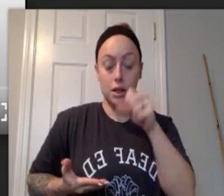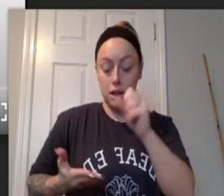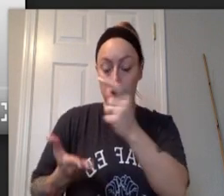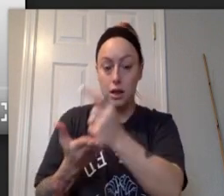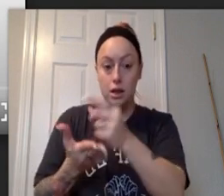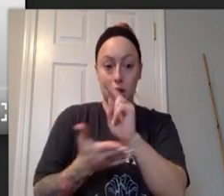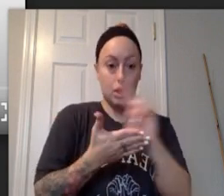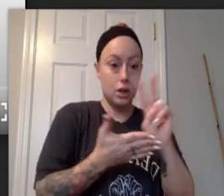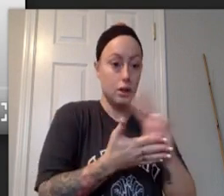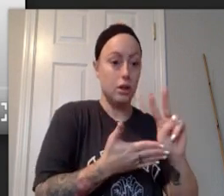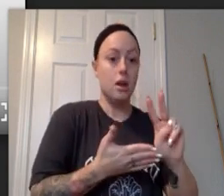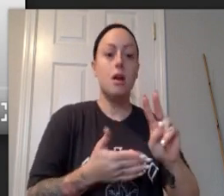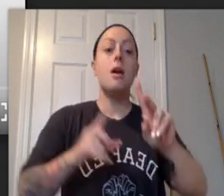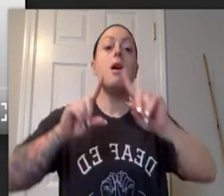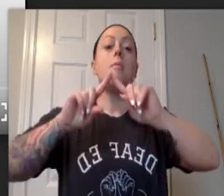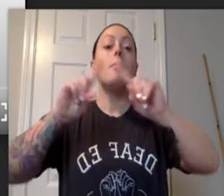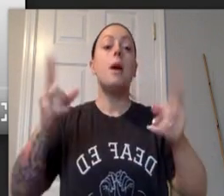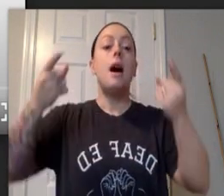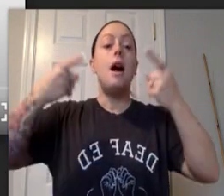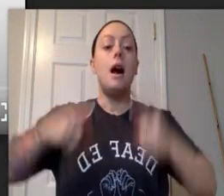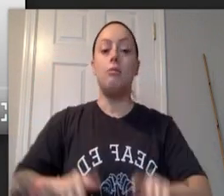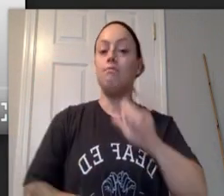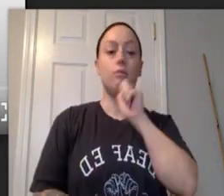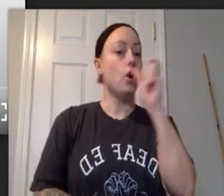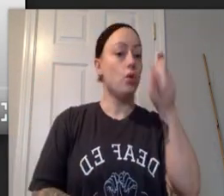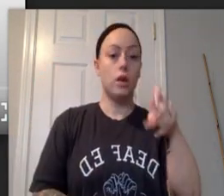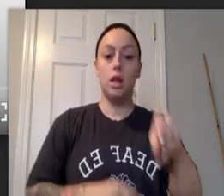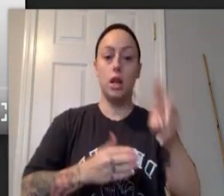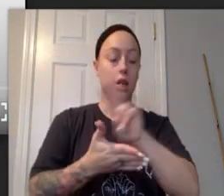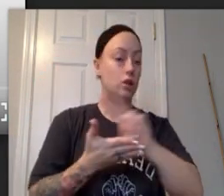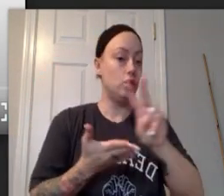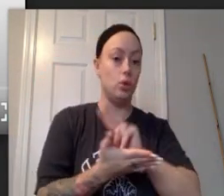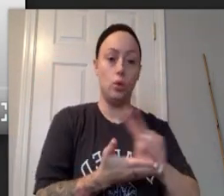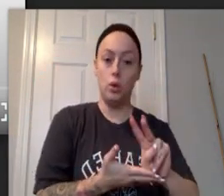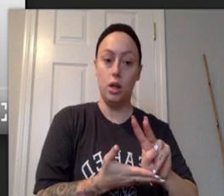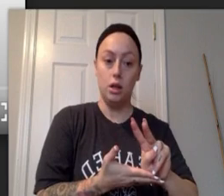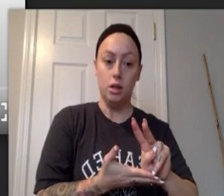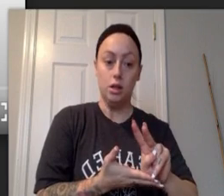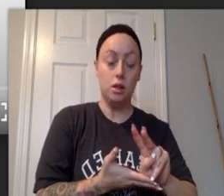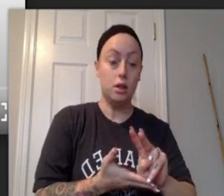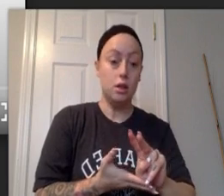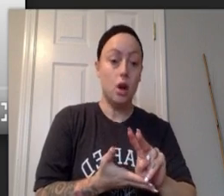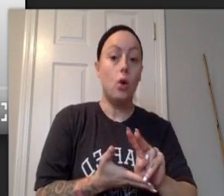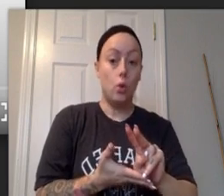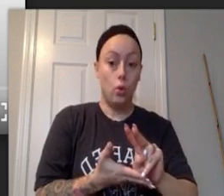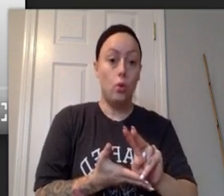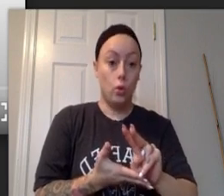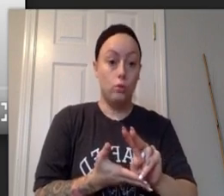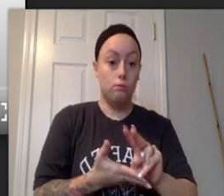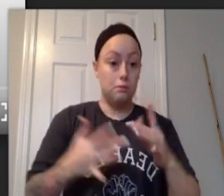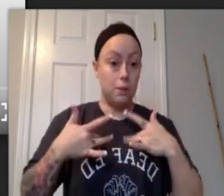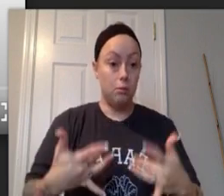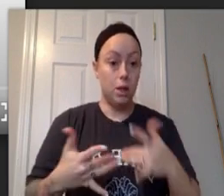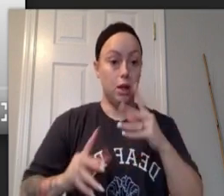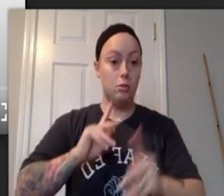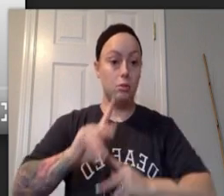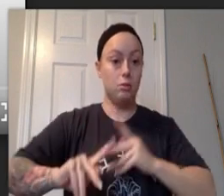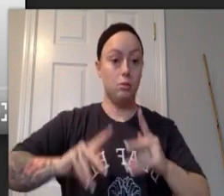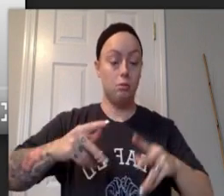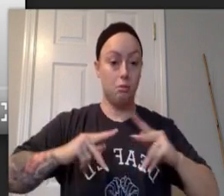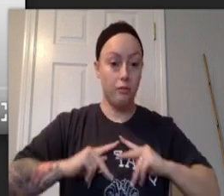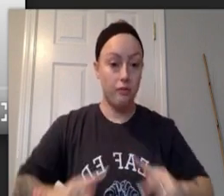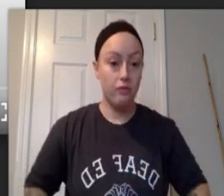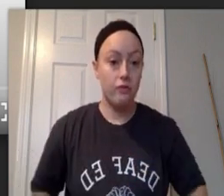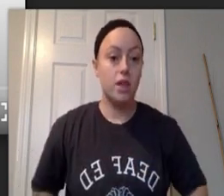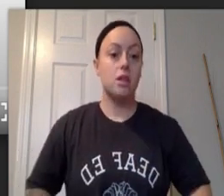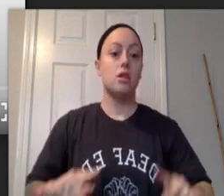not need that. And what happens is most people will develop a physical dependence to opioids within about 5